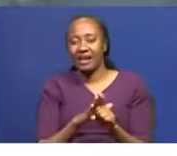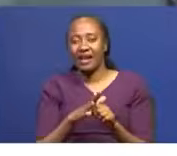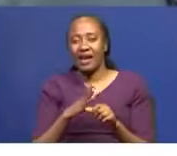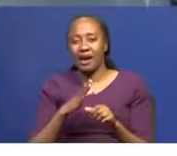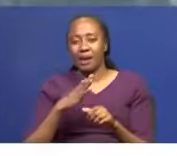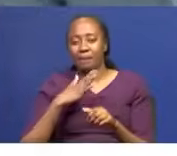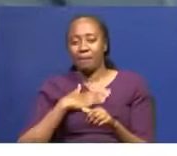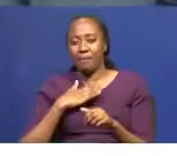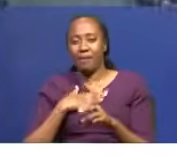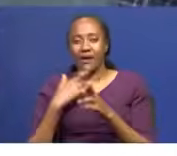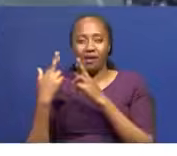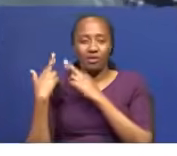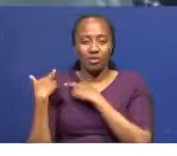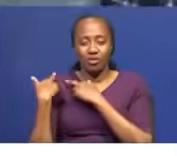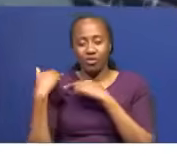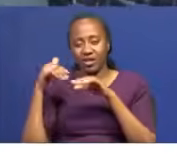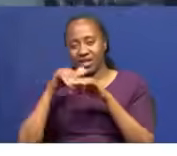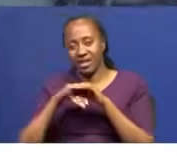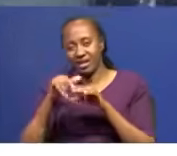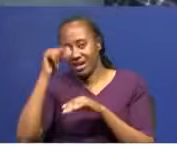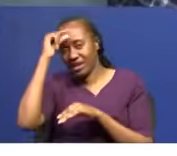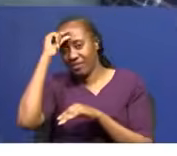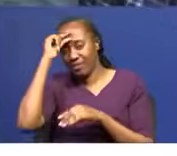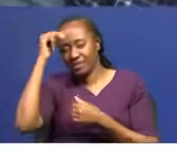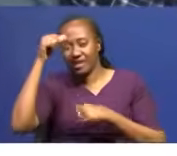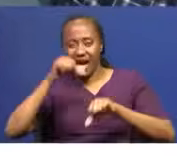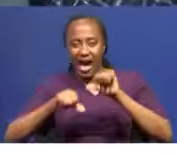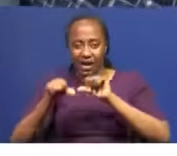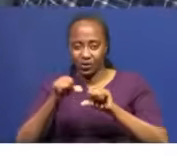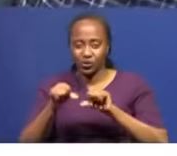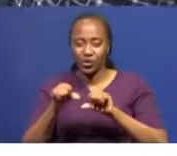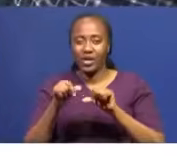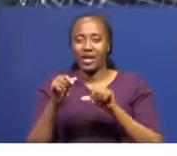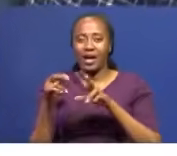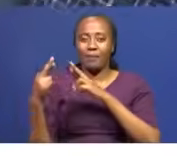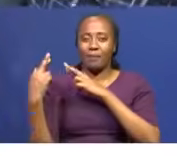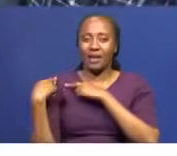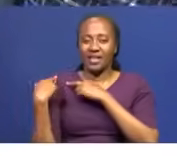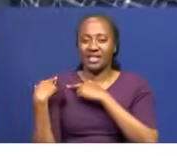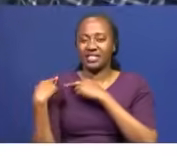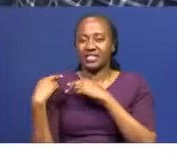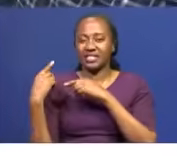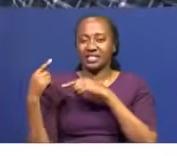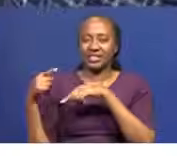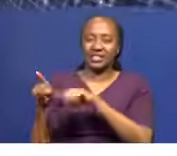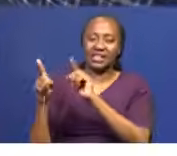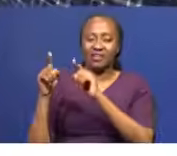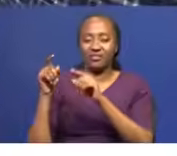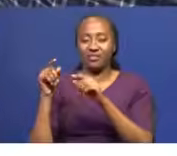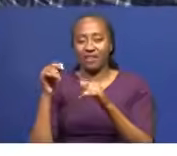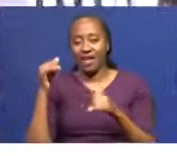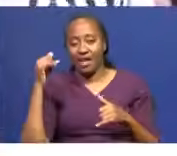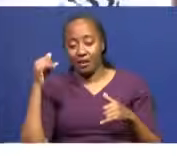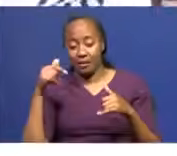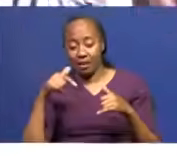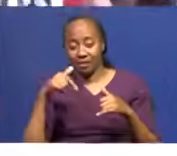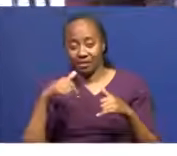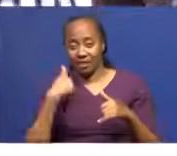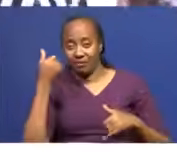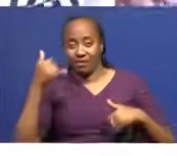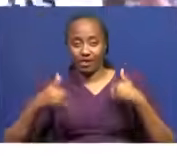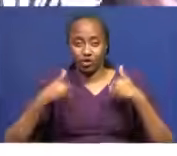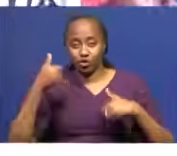government. She maintains that she has effectively executed a mandate and is enjoying a cordial working relationship with both the head of